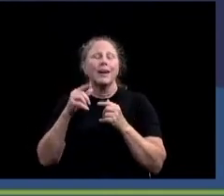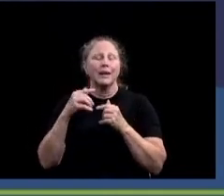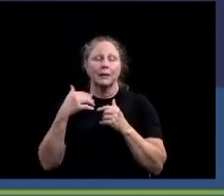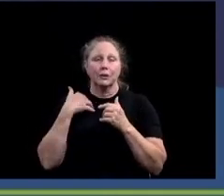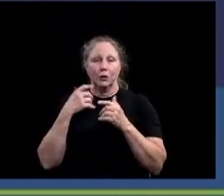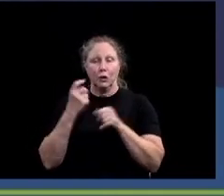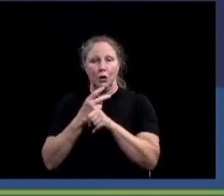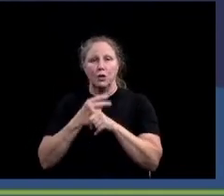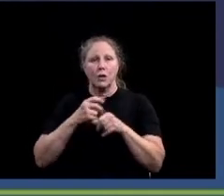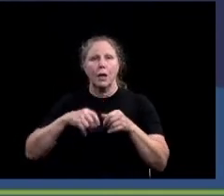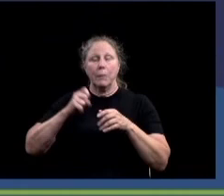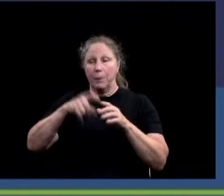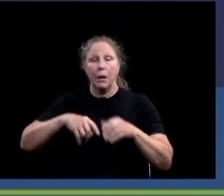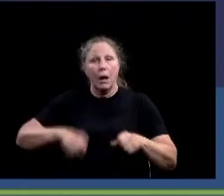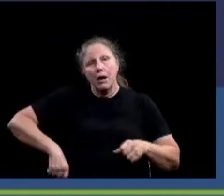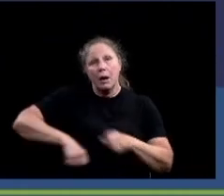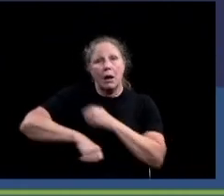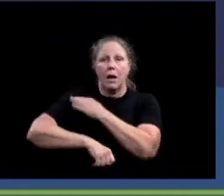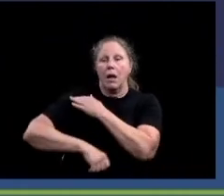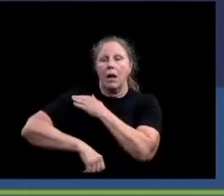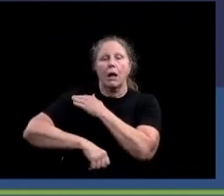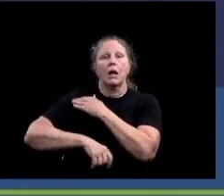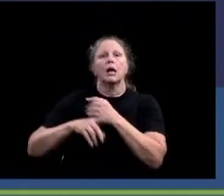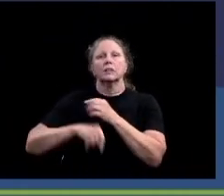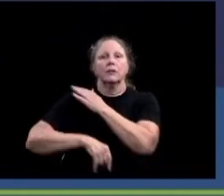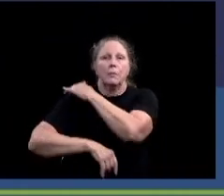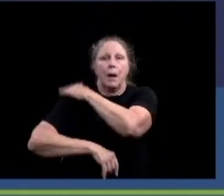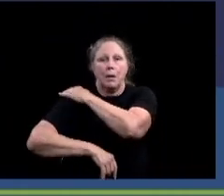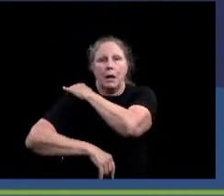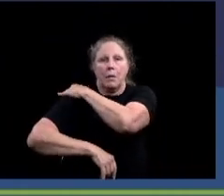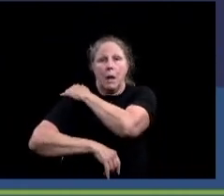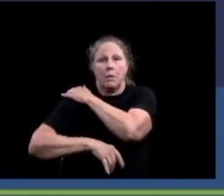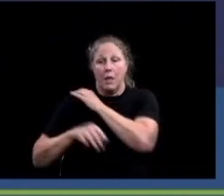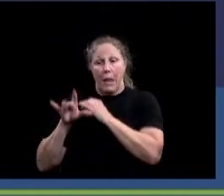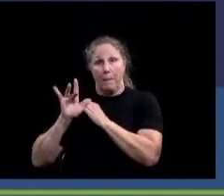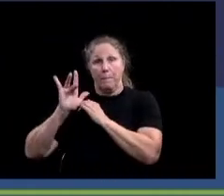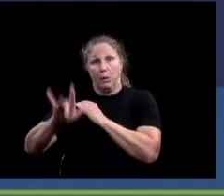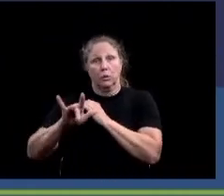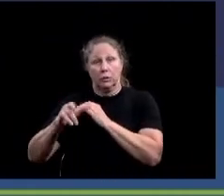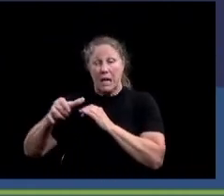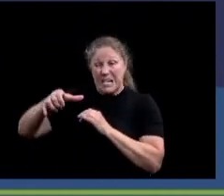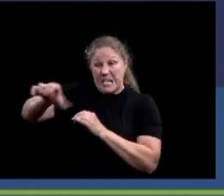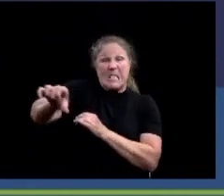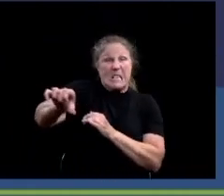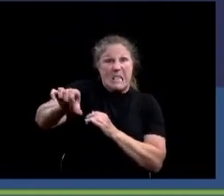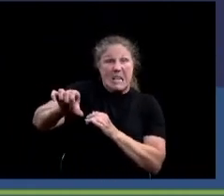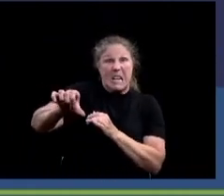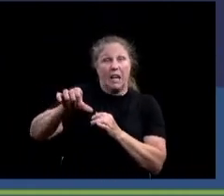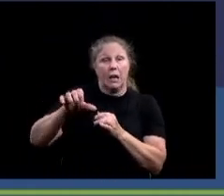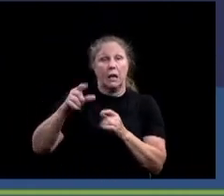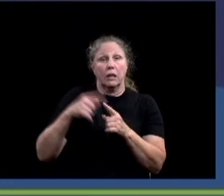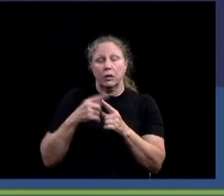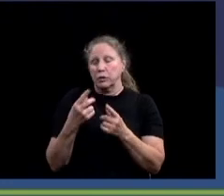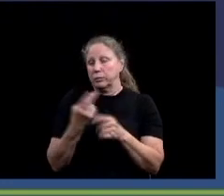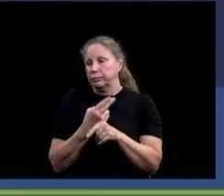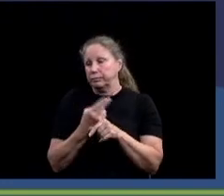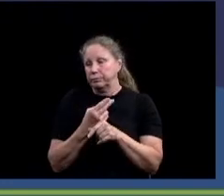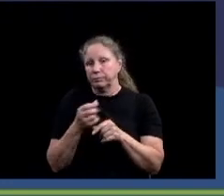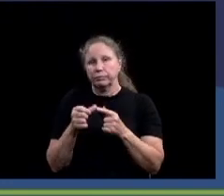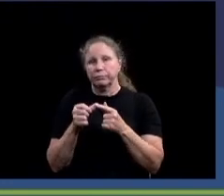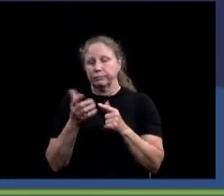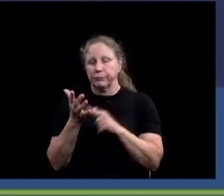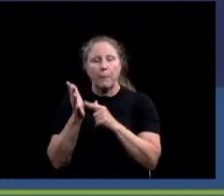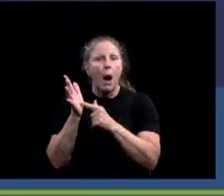tissue spot in your muscle group that if you use a palm or an elbow or something